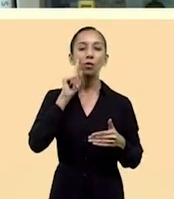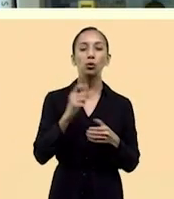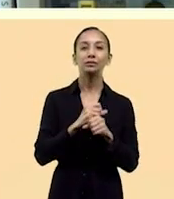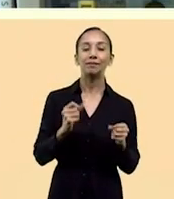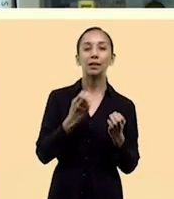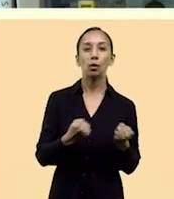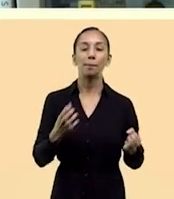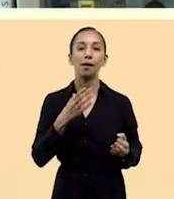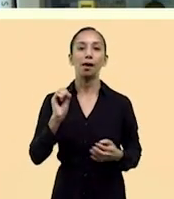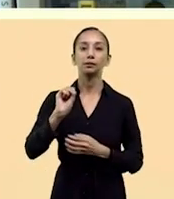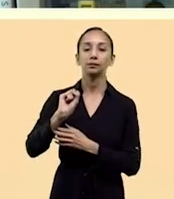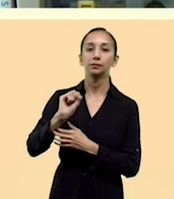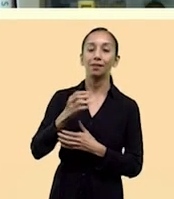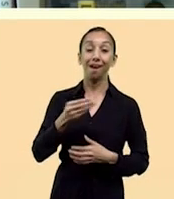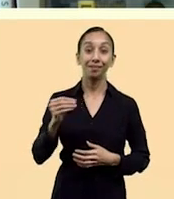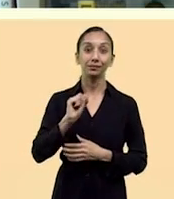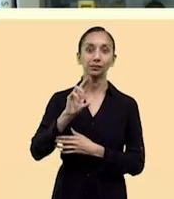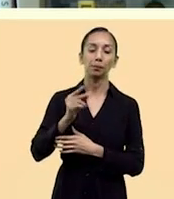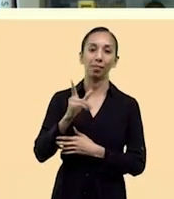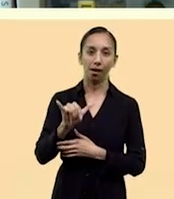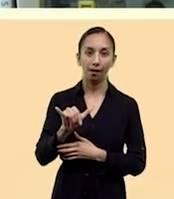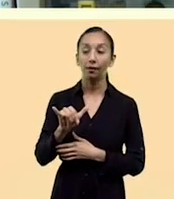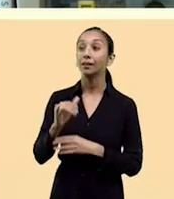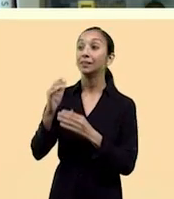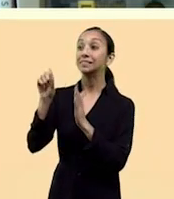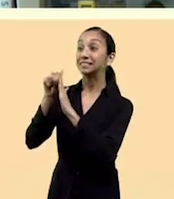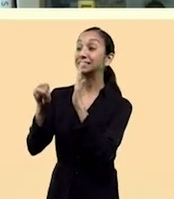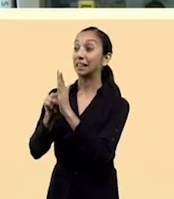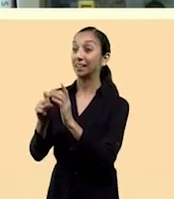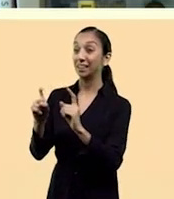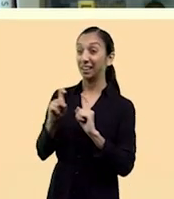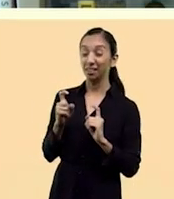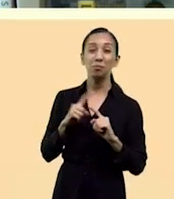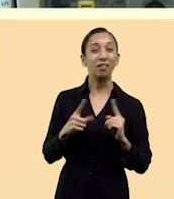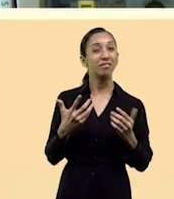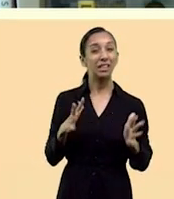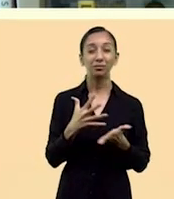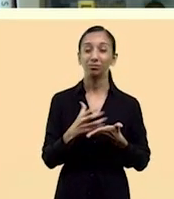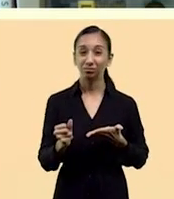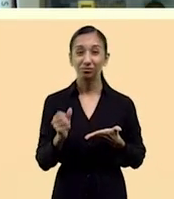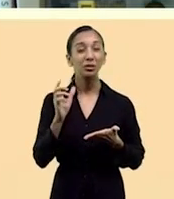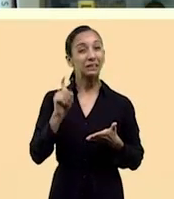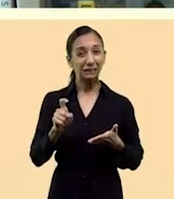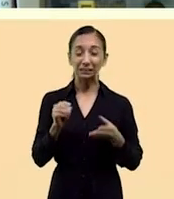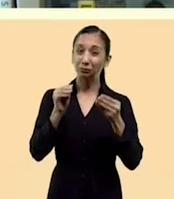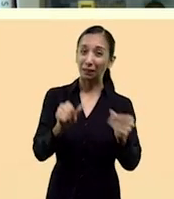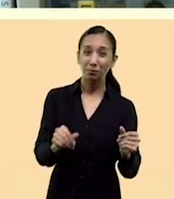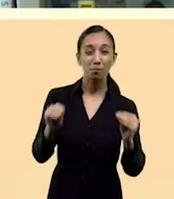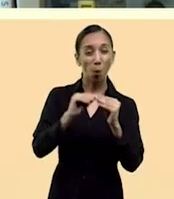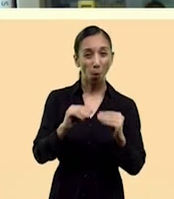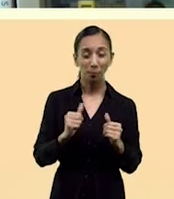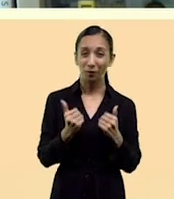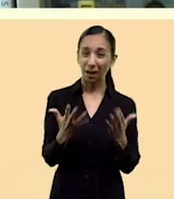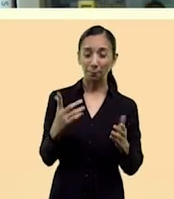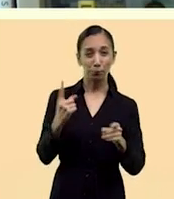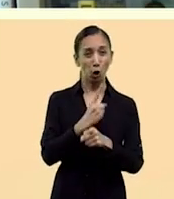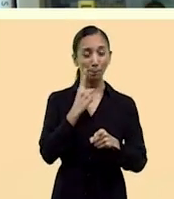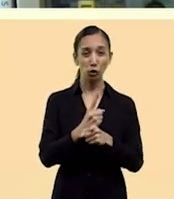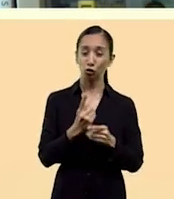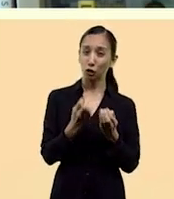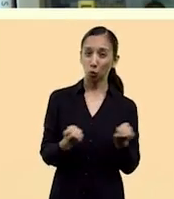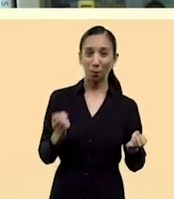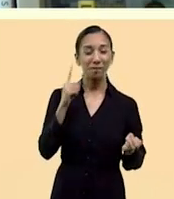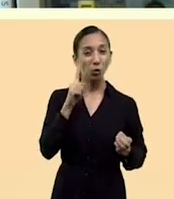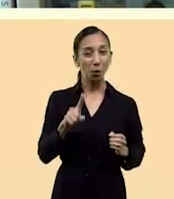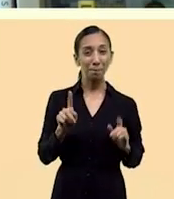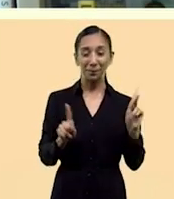supplies. We've already exceeded the initial amount provided by the state, and we'll spend more in the coming weeks to provide proper equipment for those